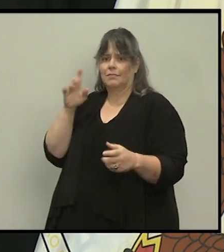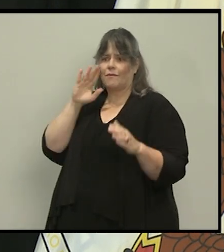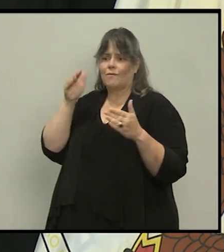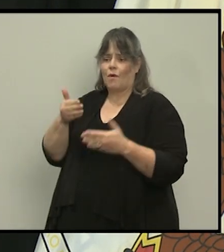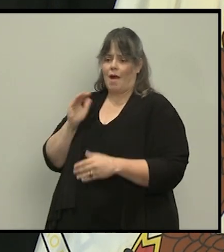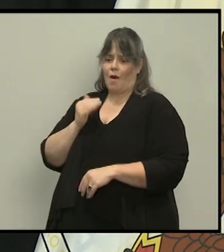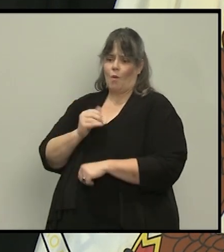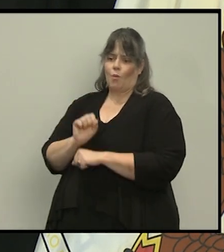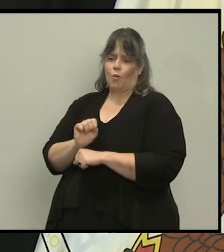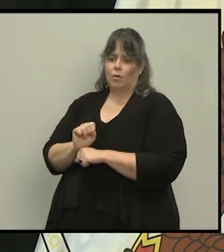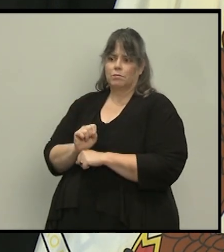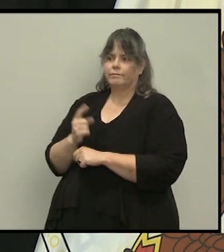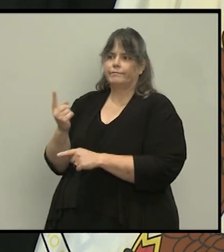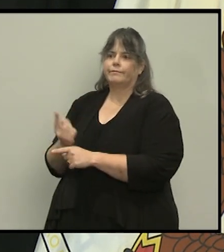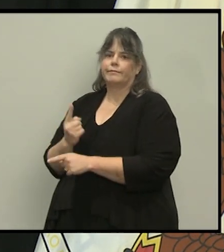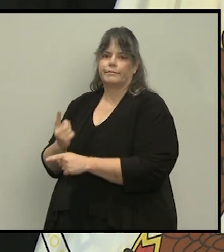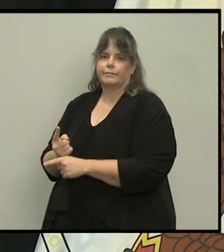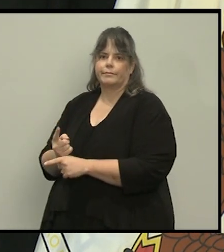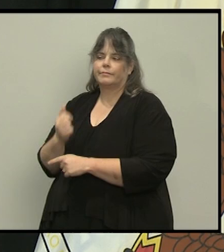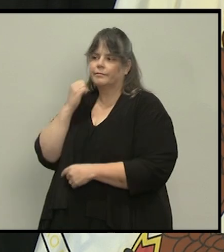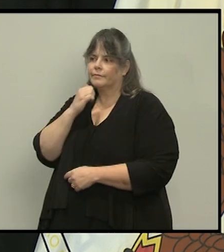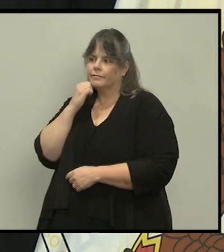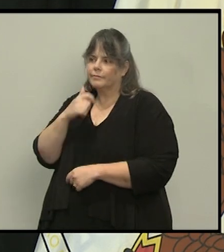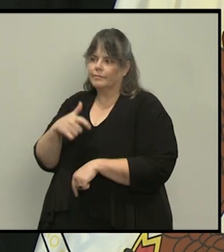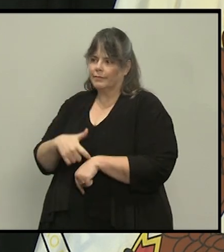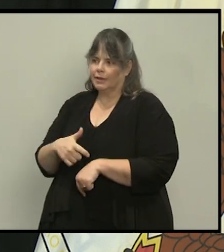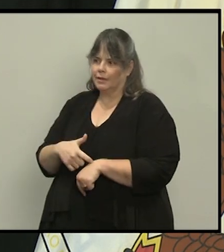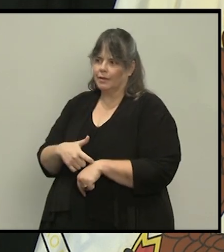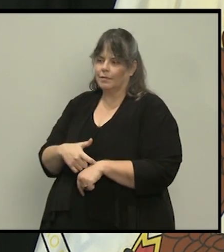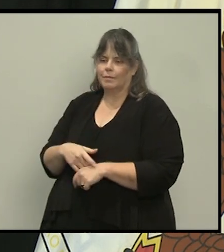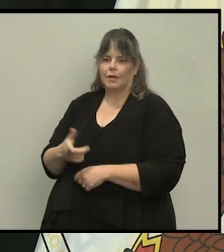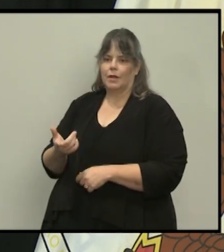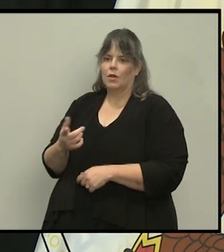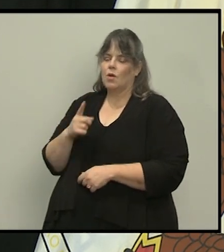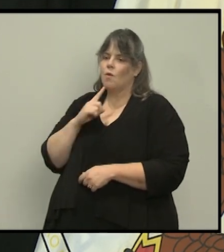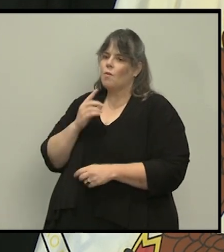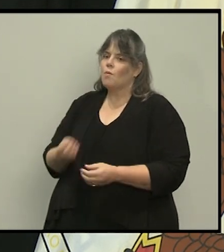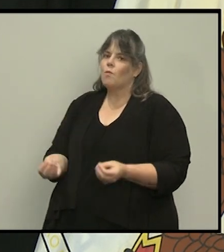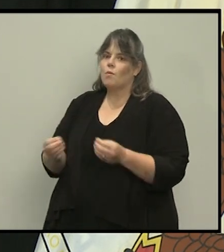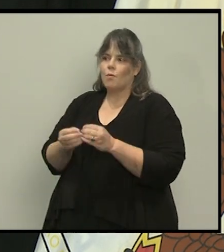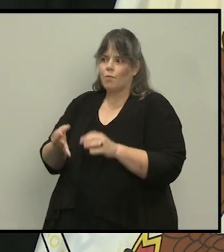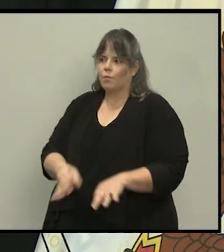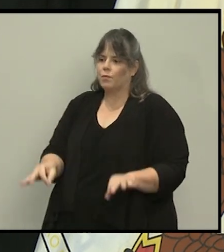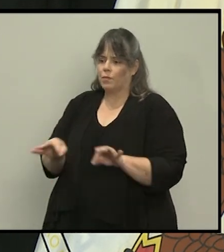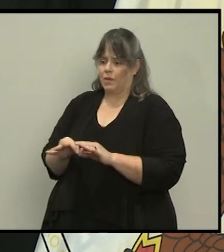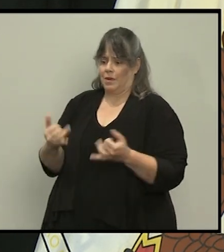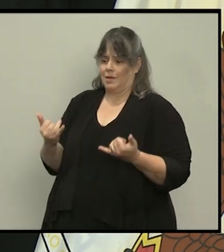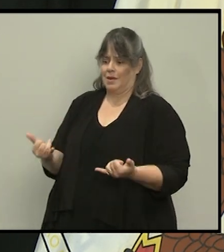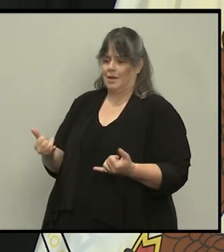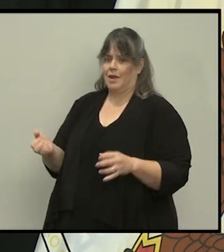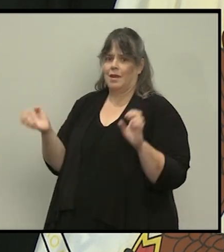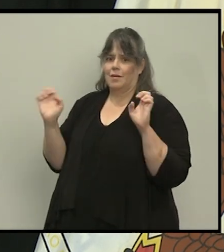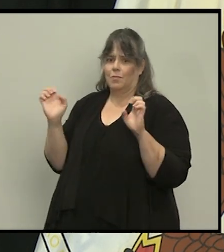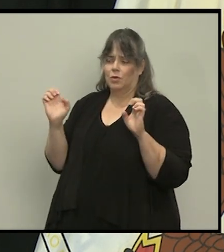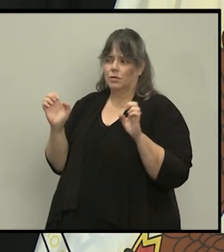work in normal times. It is made all the more urgent in today's